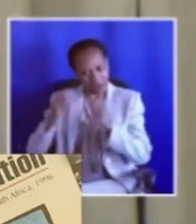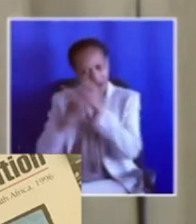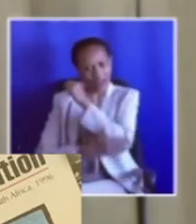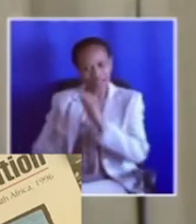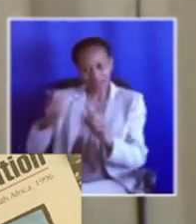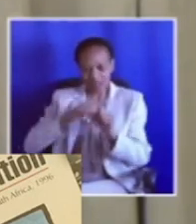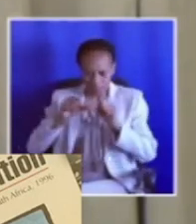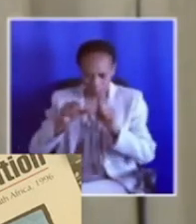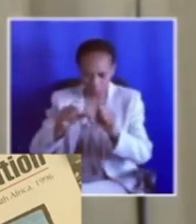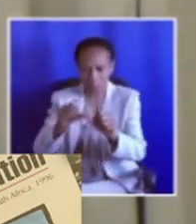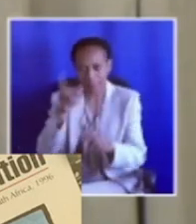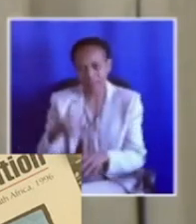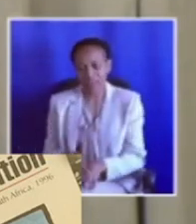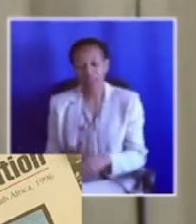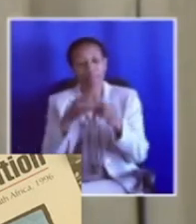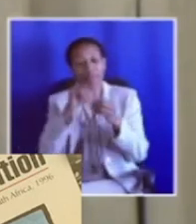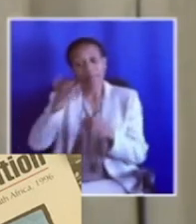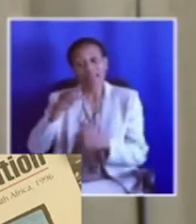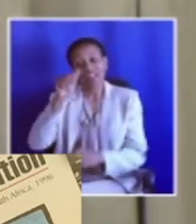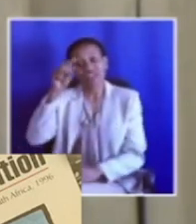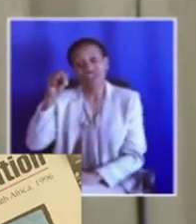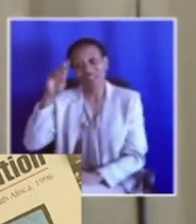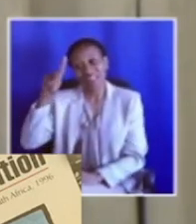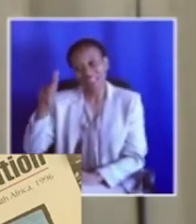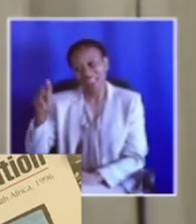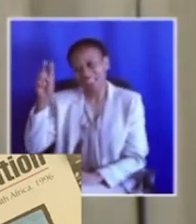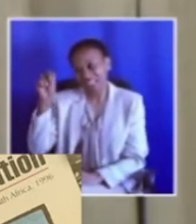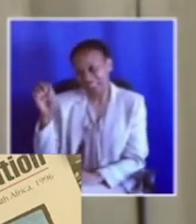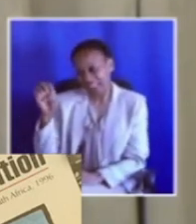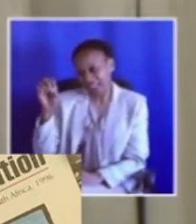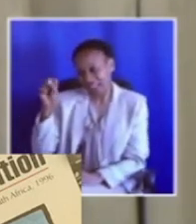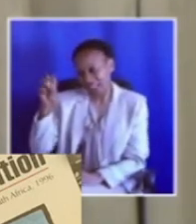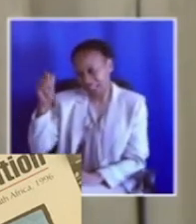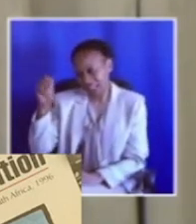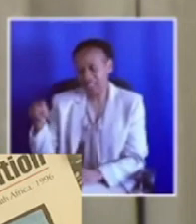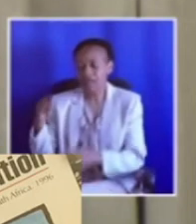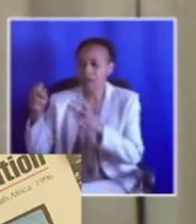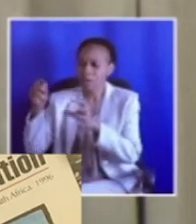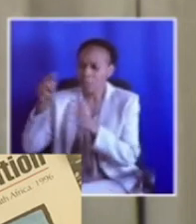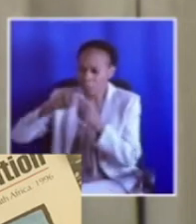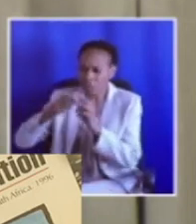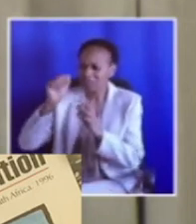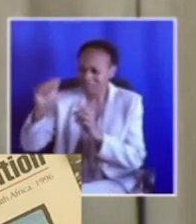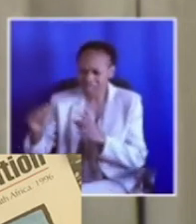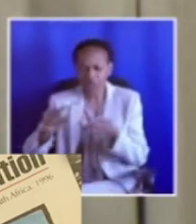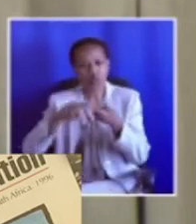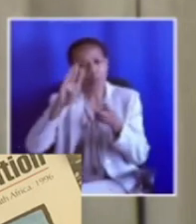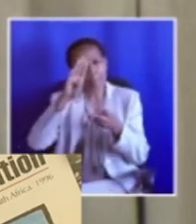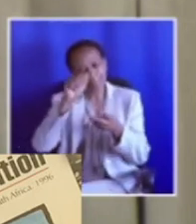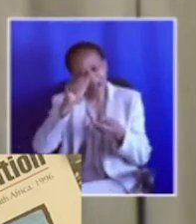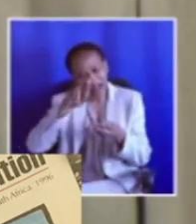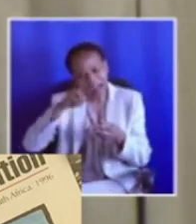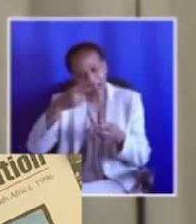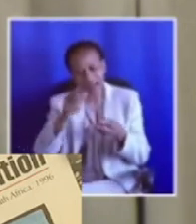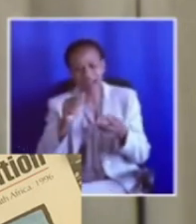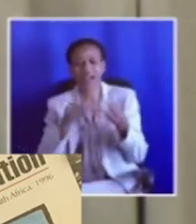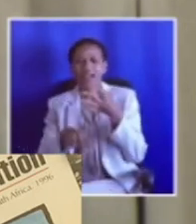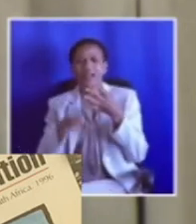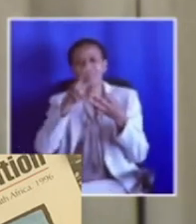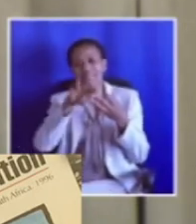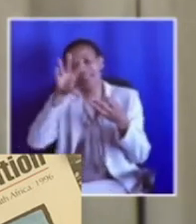Honorable Jenkinson, your participation and constructive inputs, the same as those from Honorable Oukamp, Honorable Bacha, and Honorable Van